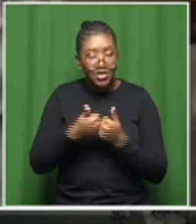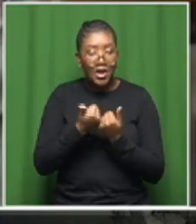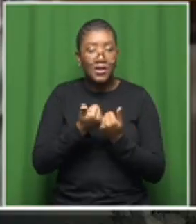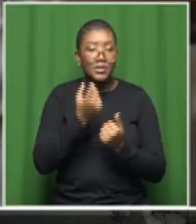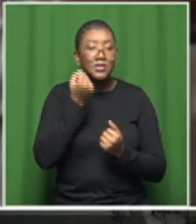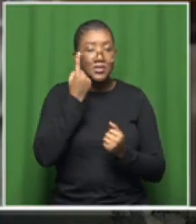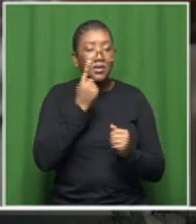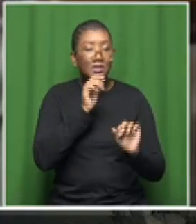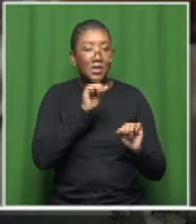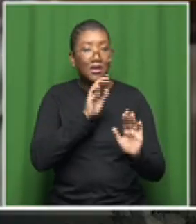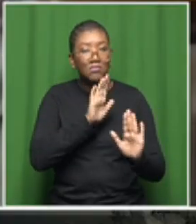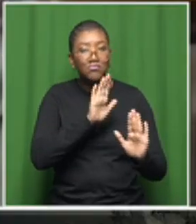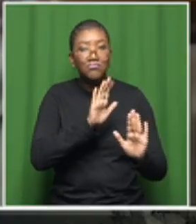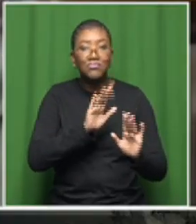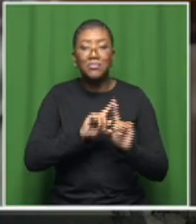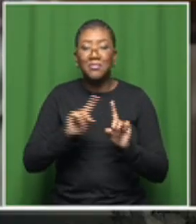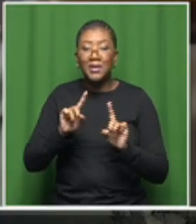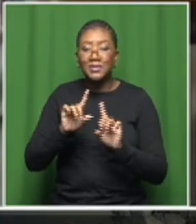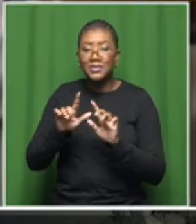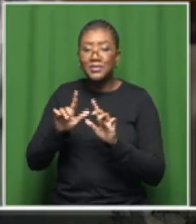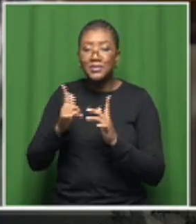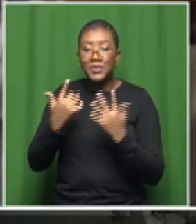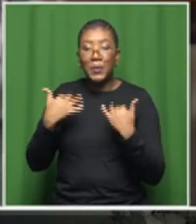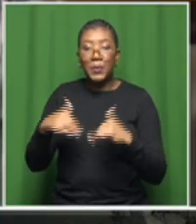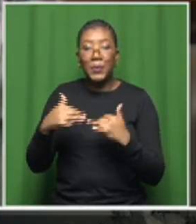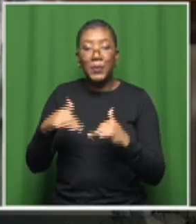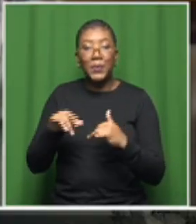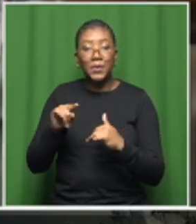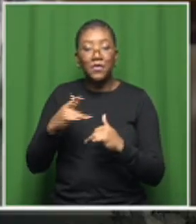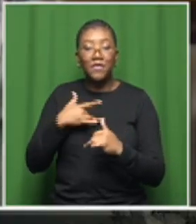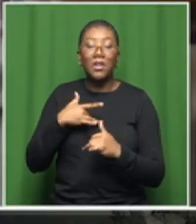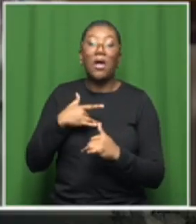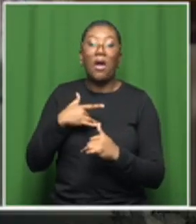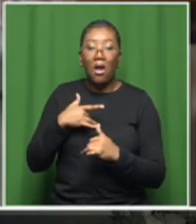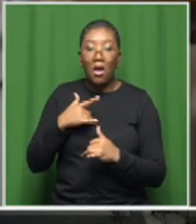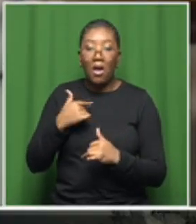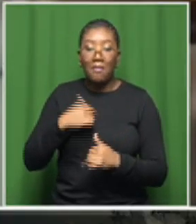the resource issues as well, what has stood out for you over the years?